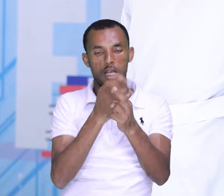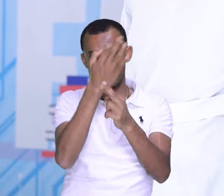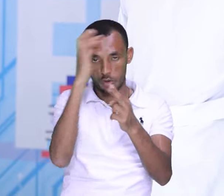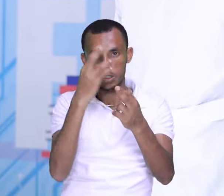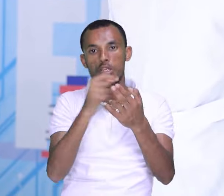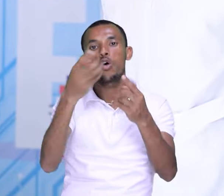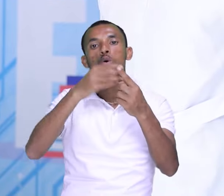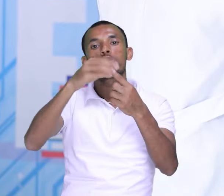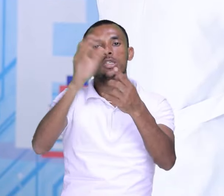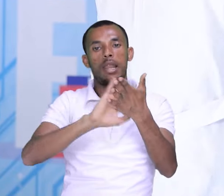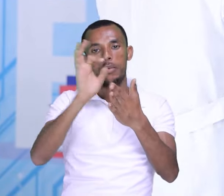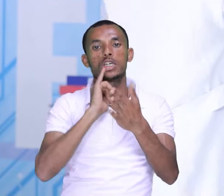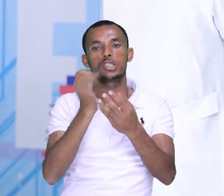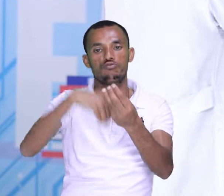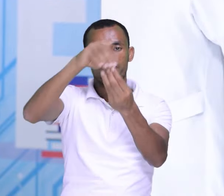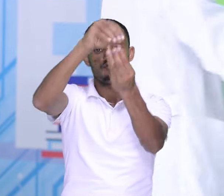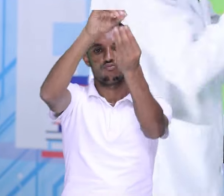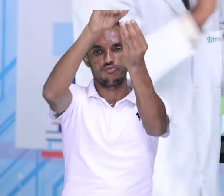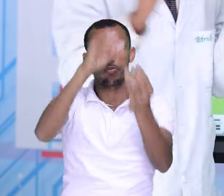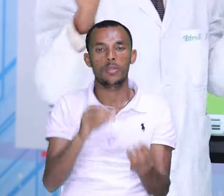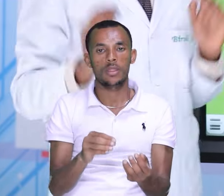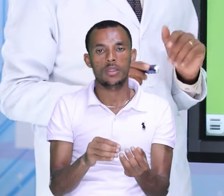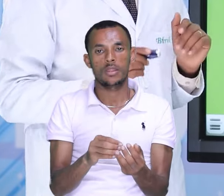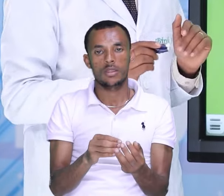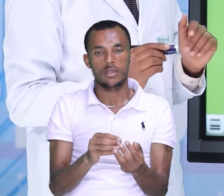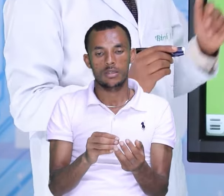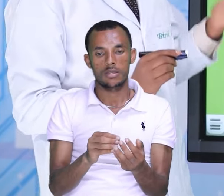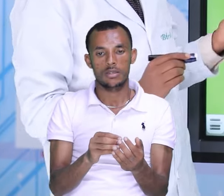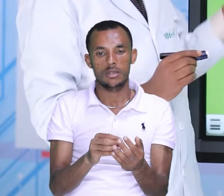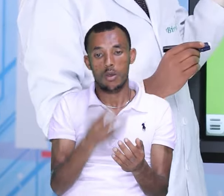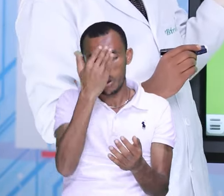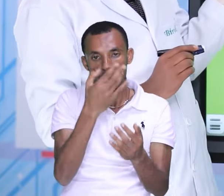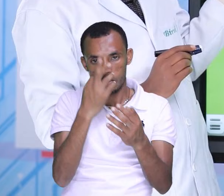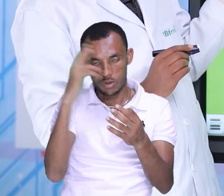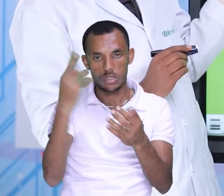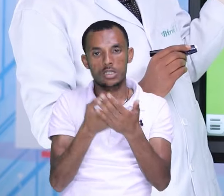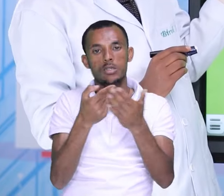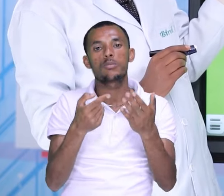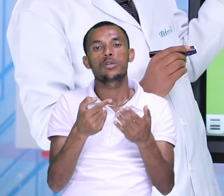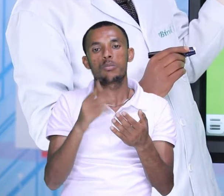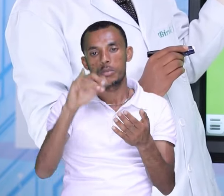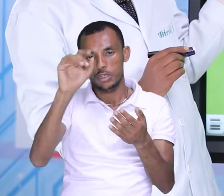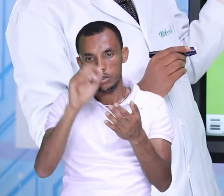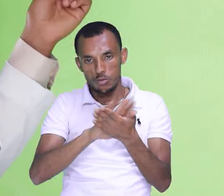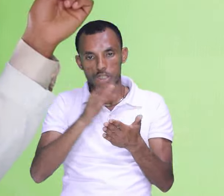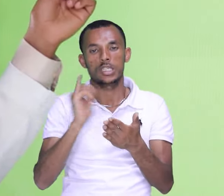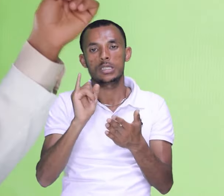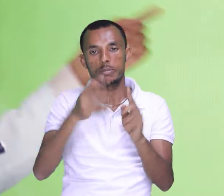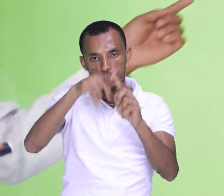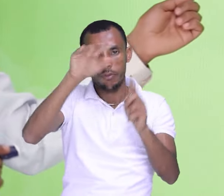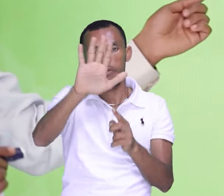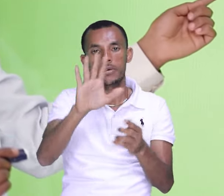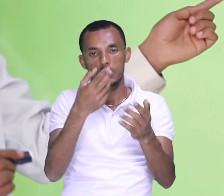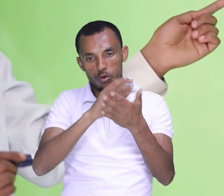By the way, if this one is oxidation half reaction, this one is must be reduction half reaction. Why? Because bismuth, in this case, the oxidation number is plus 5.